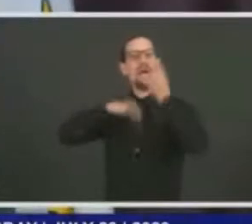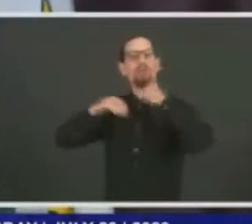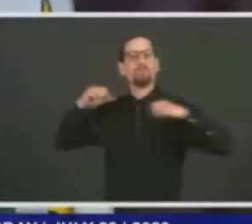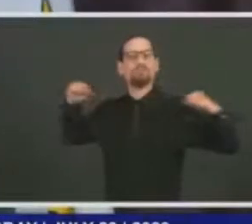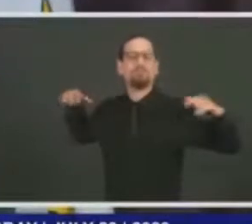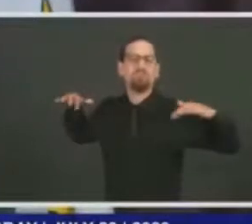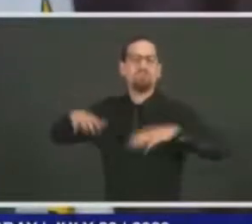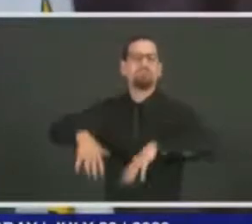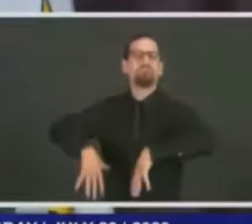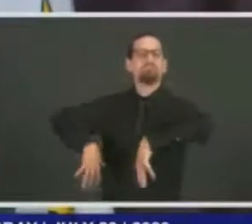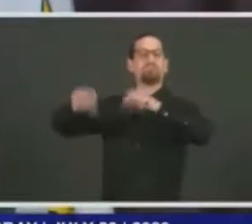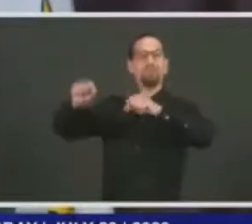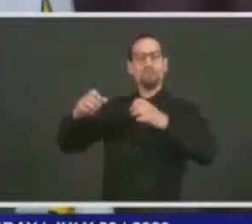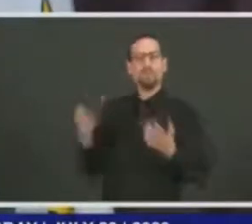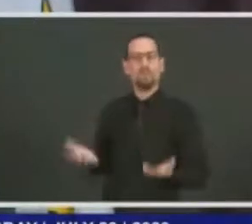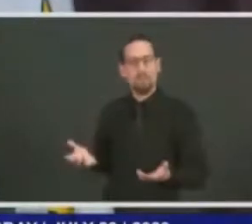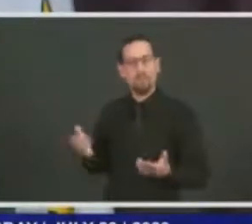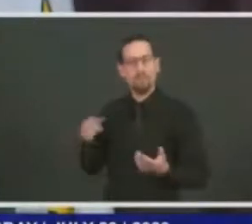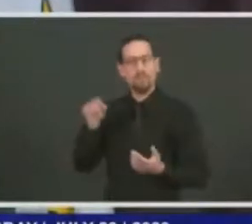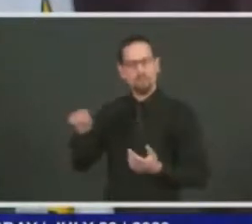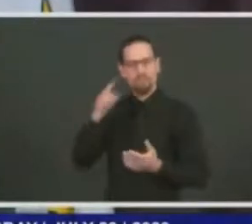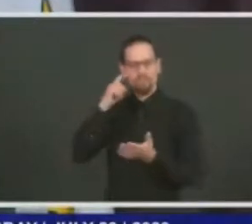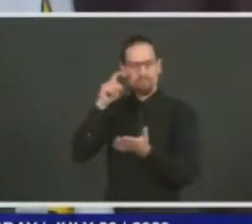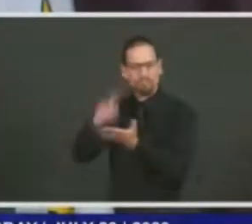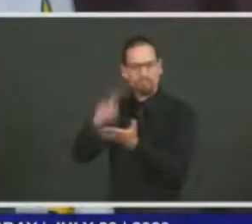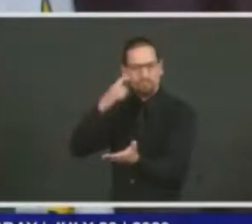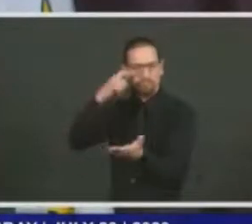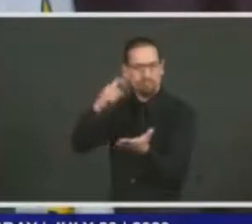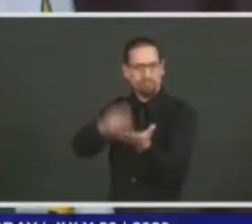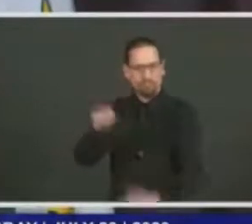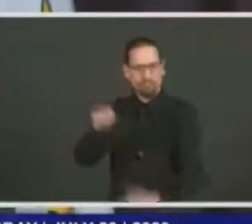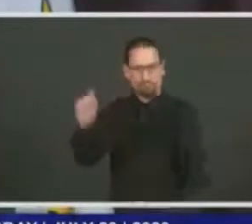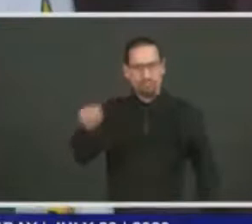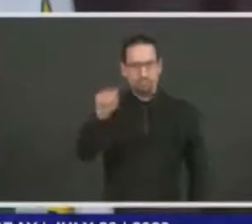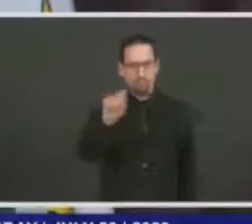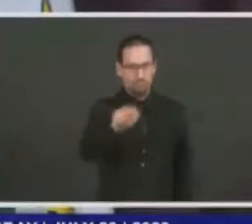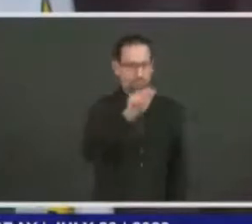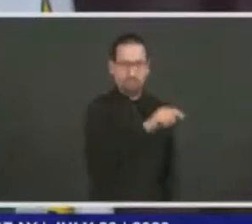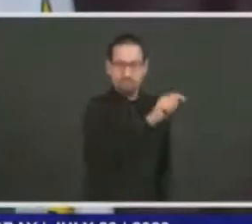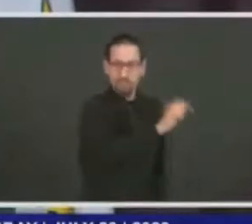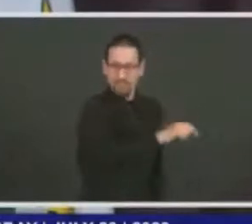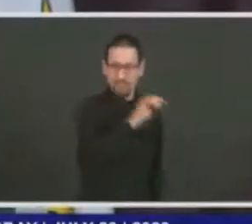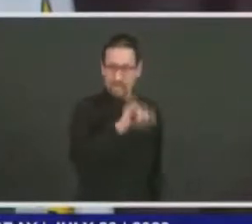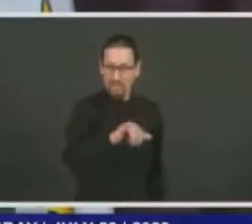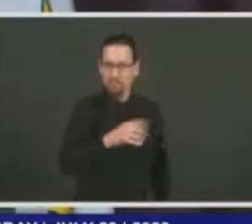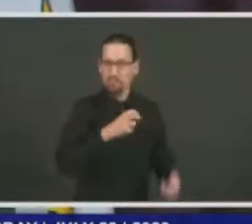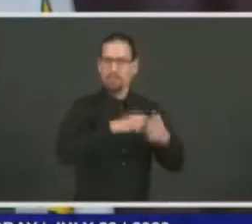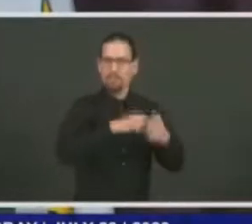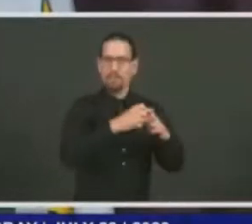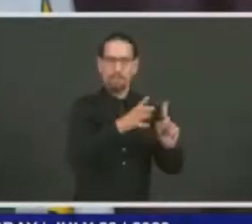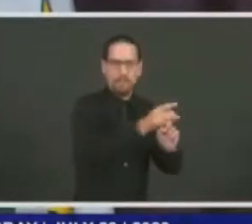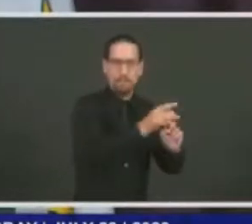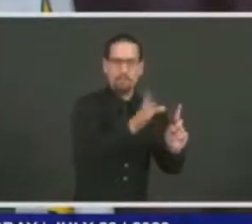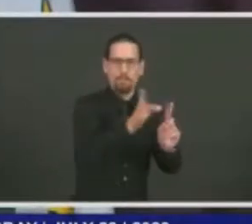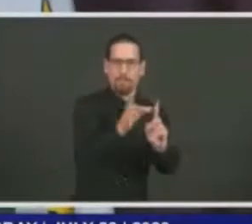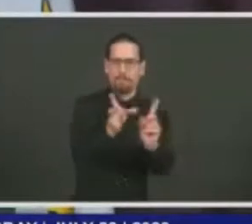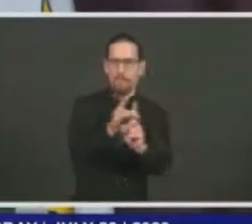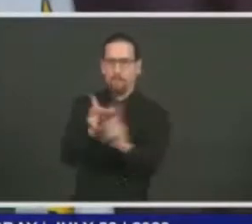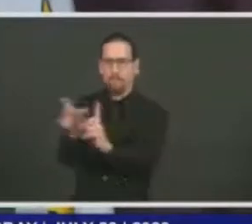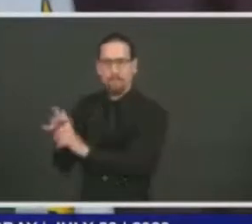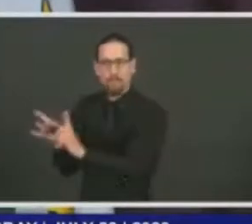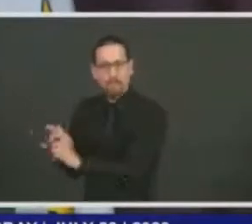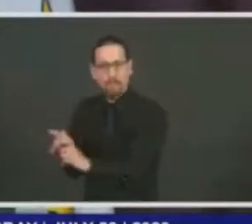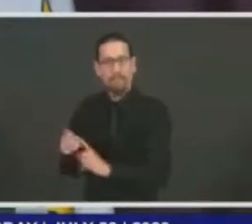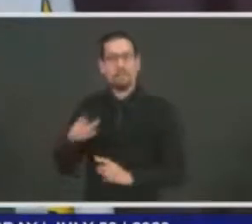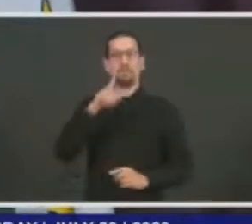And in each of these instances, the patterns are exactly the same. People who know each other, friends and